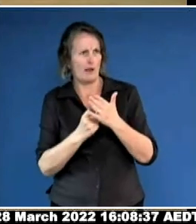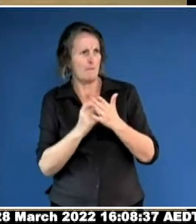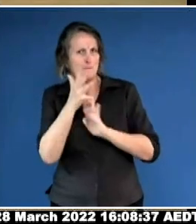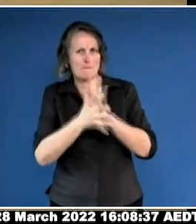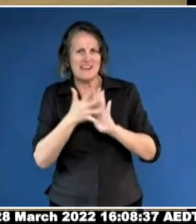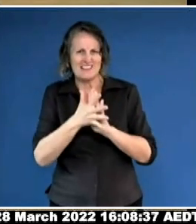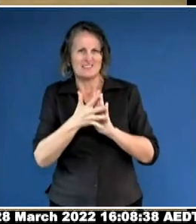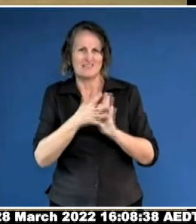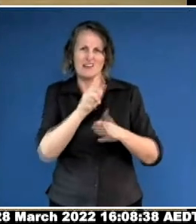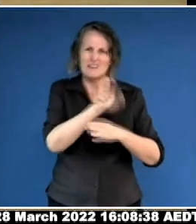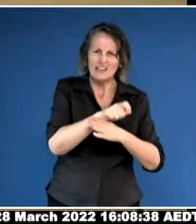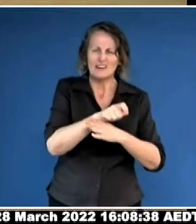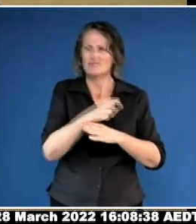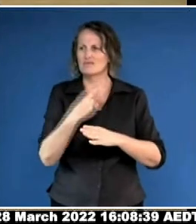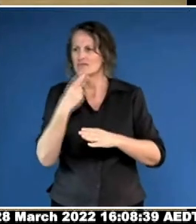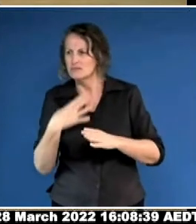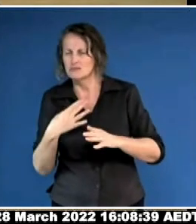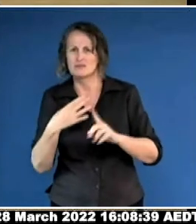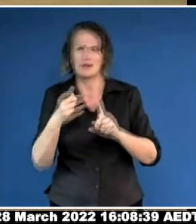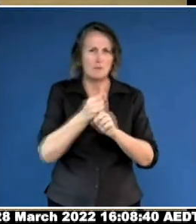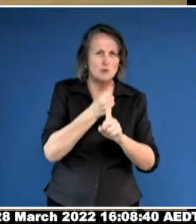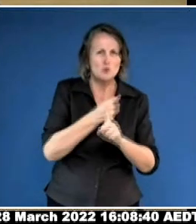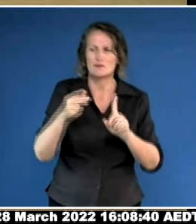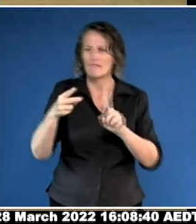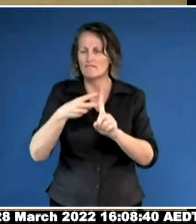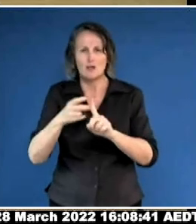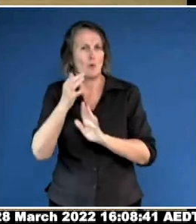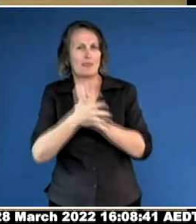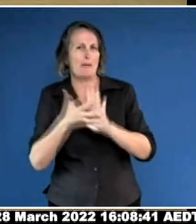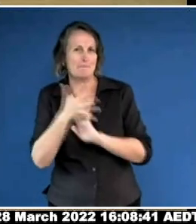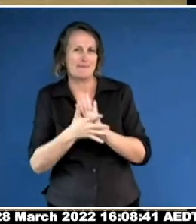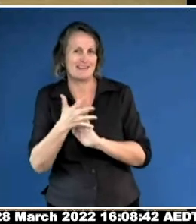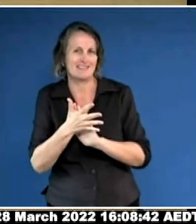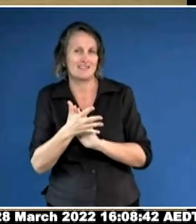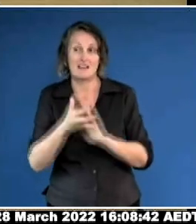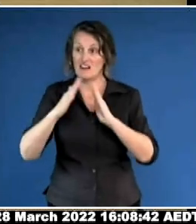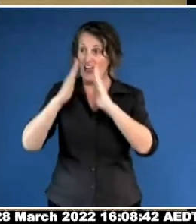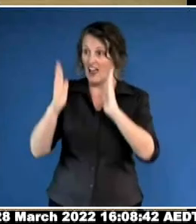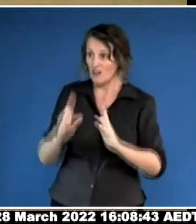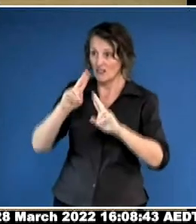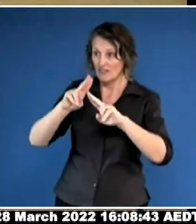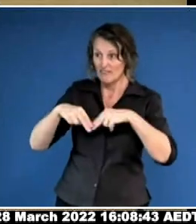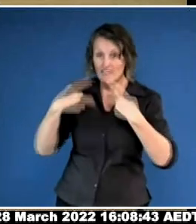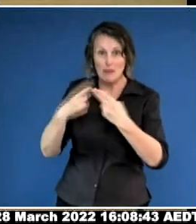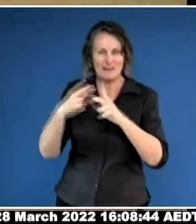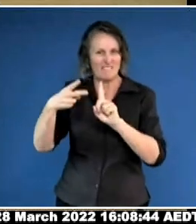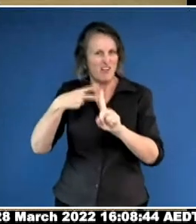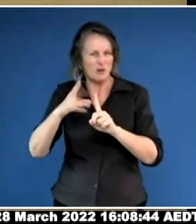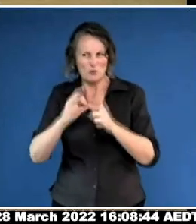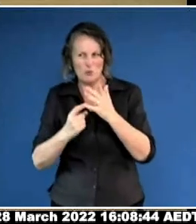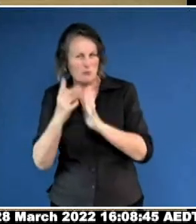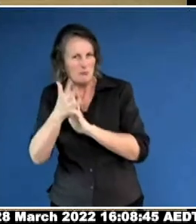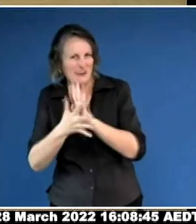as the unique forms that family and domestic violence against people with disability can take. Many people may not